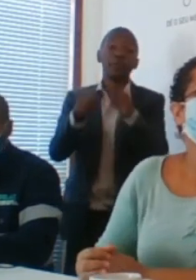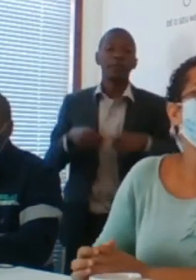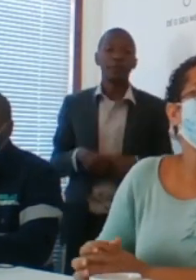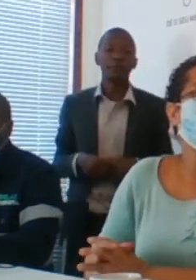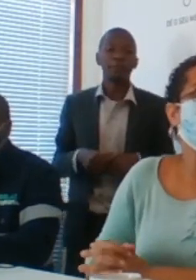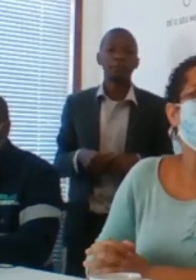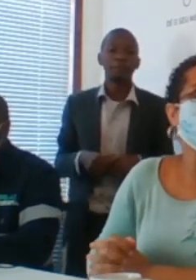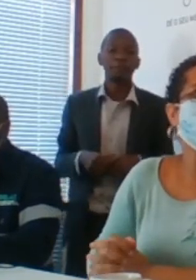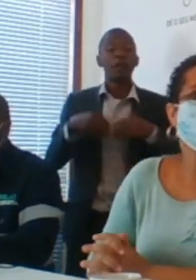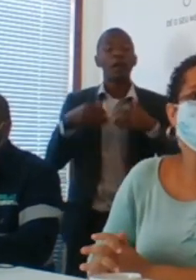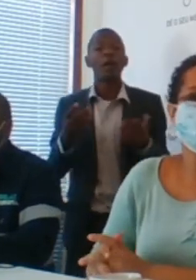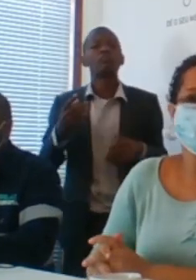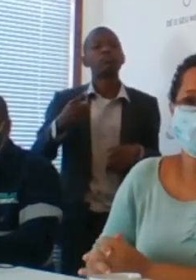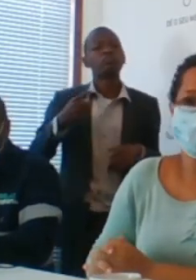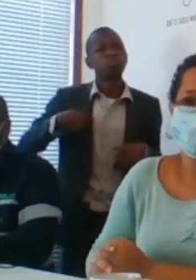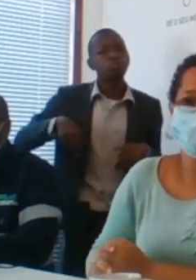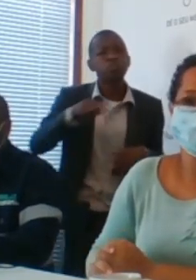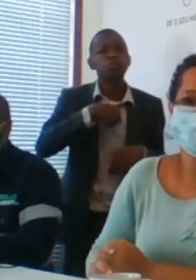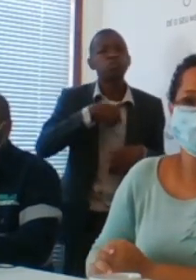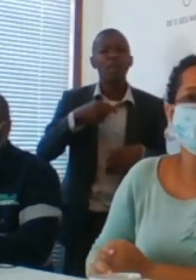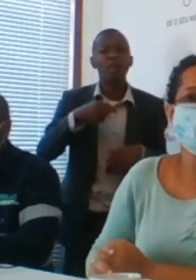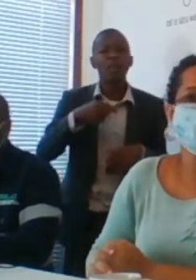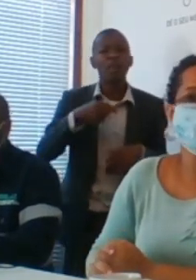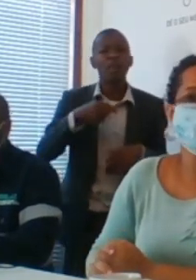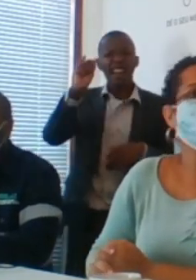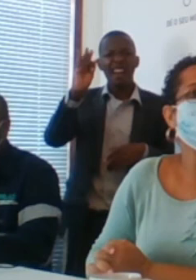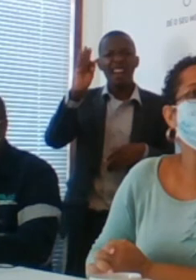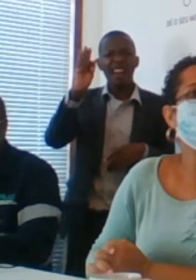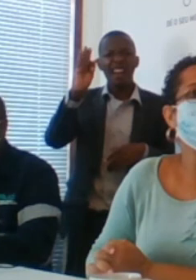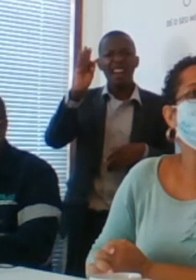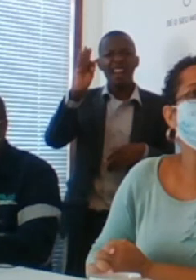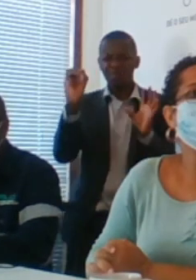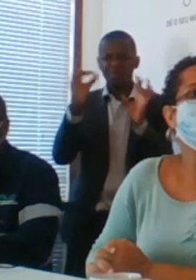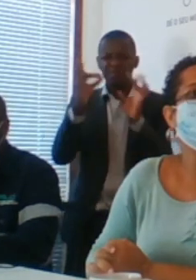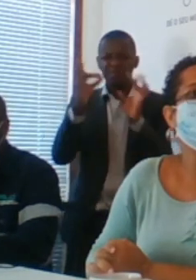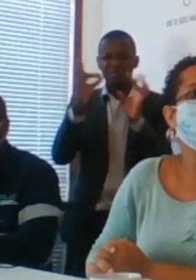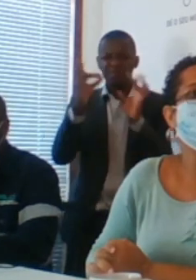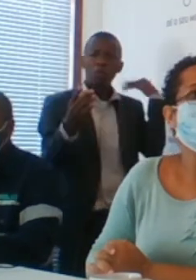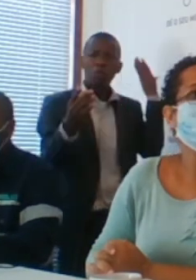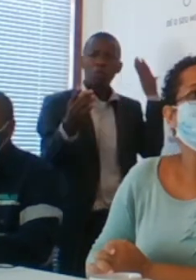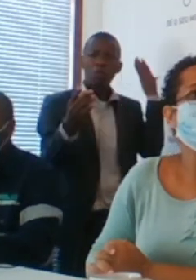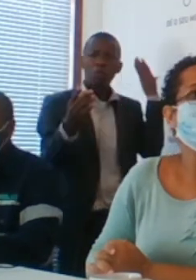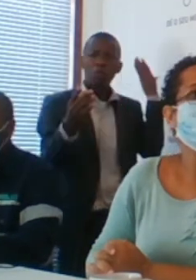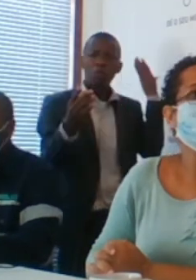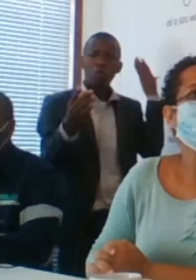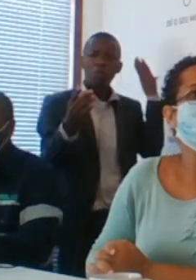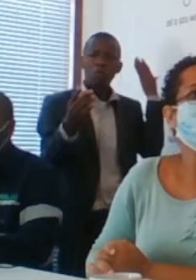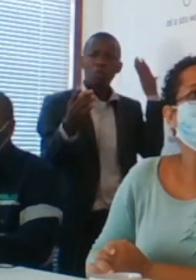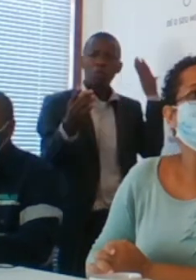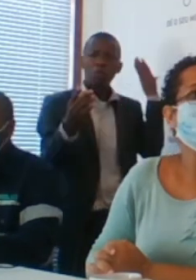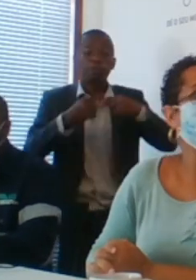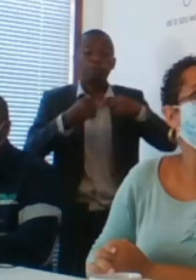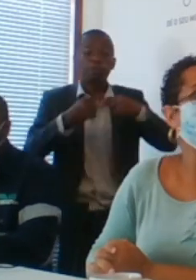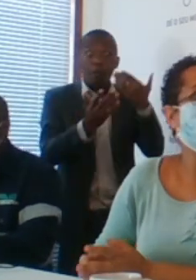PPPs, some MUs, which is IFO, that is currently is running. This